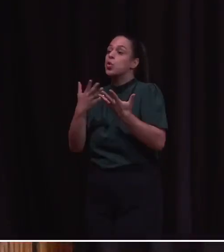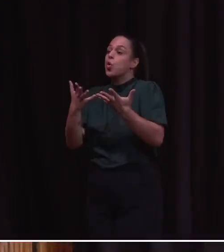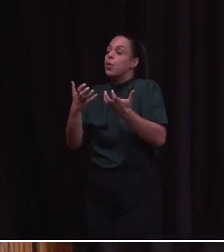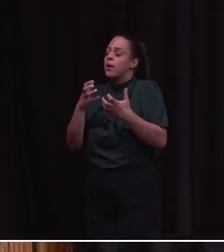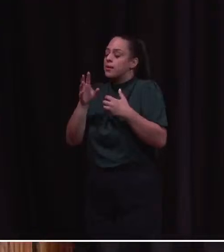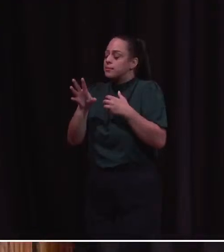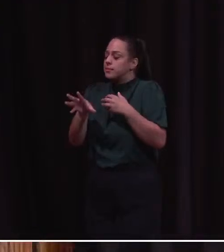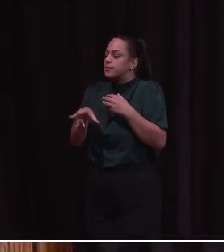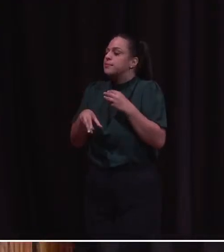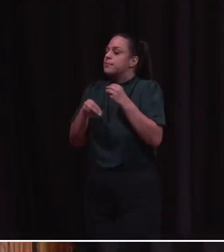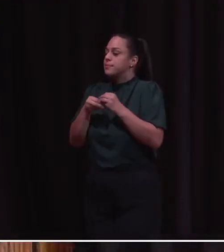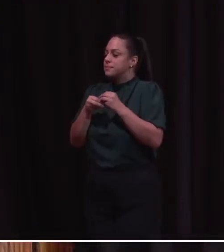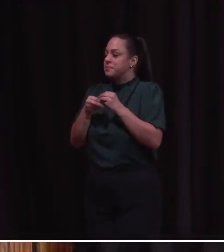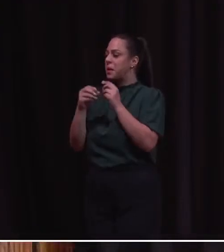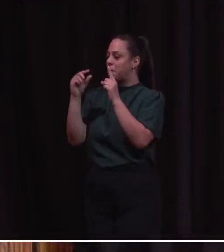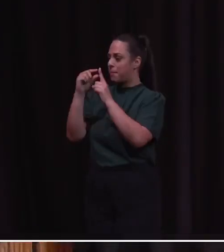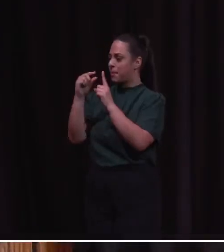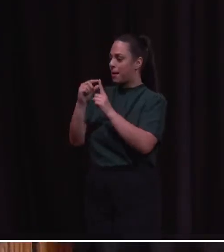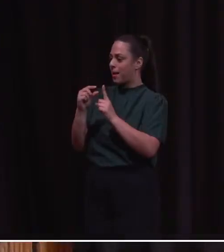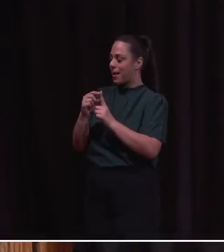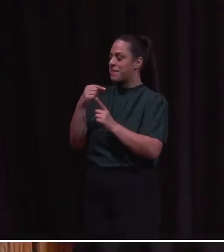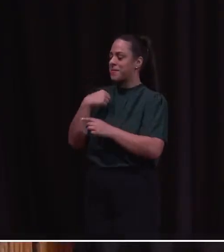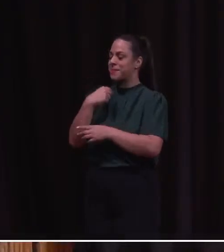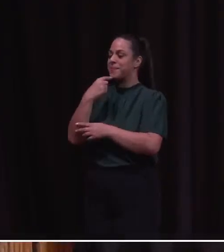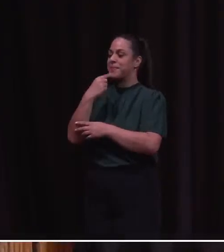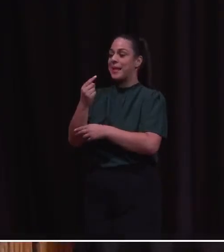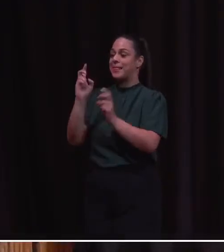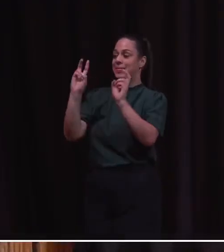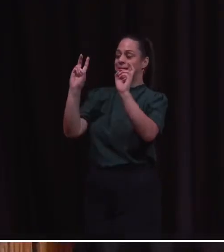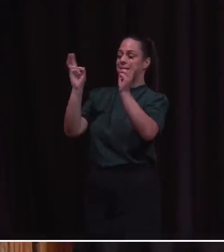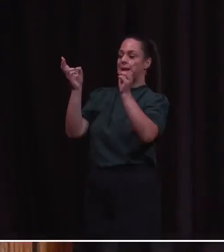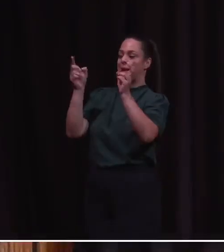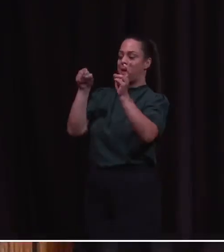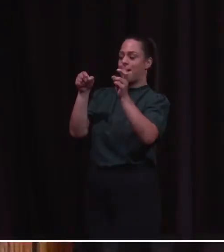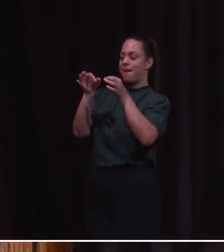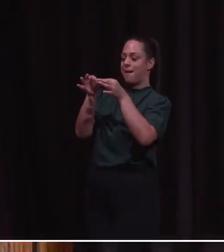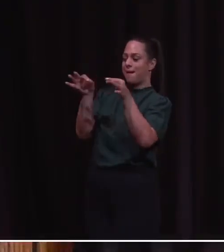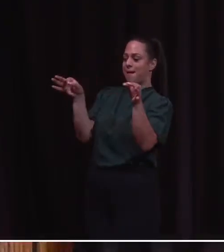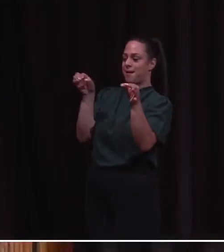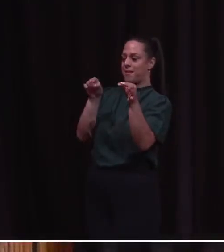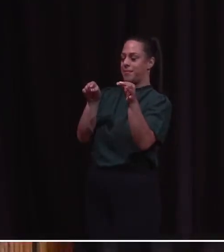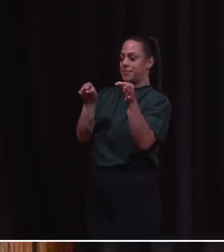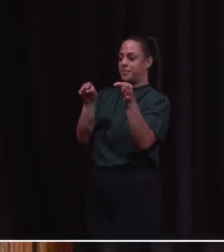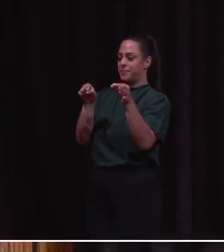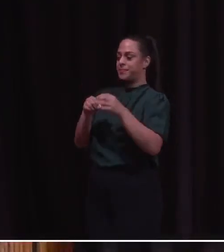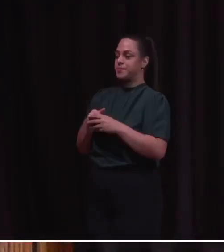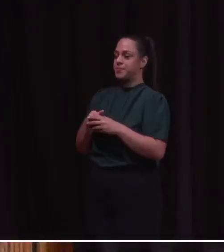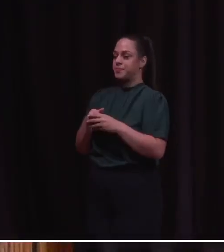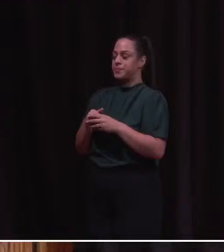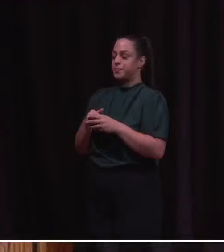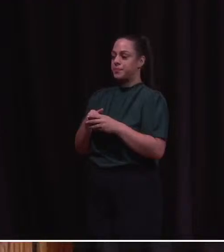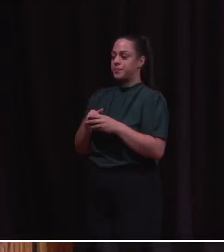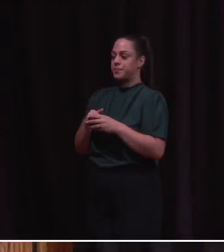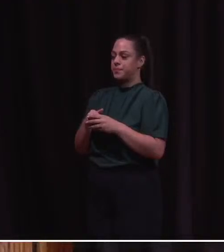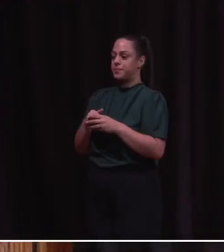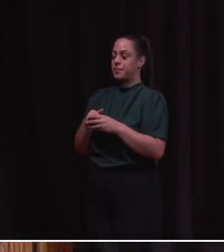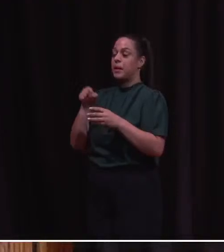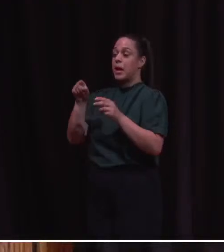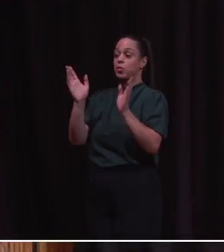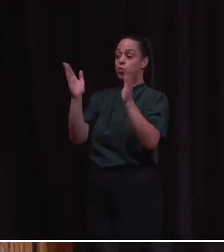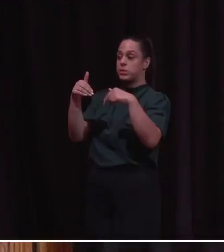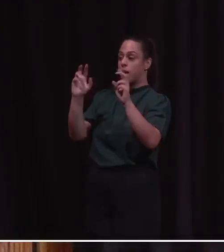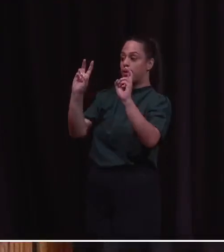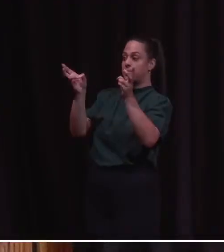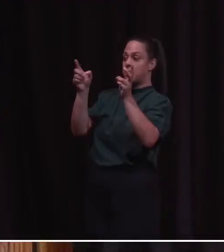mentioned in the title, but is front, center, and back of my work. The word is